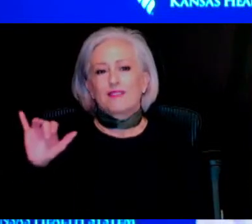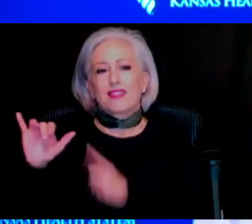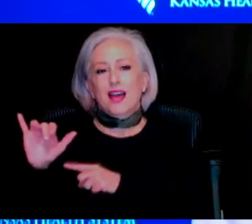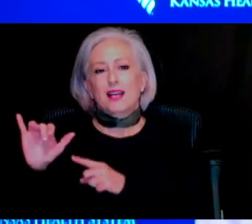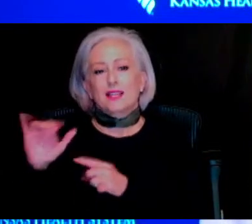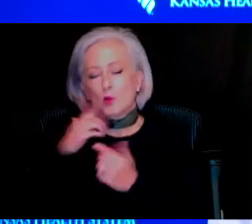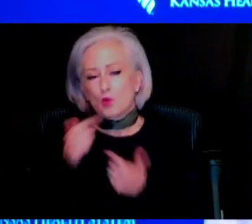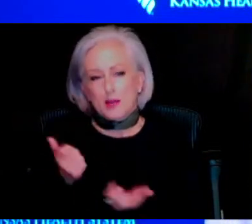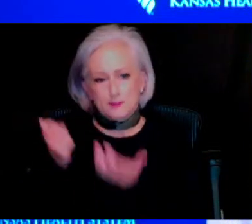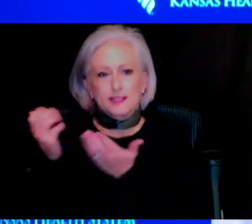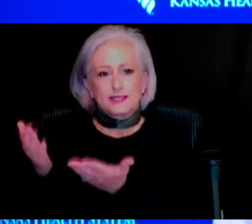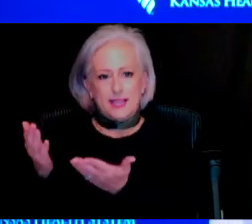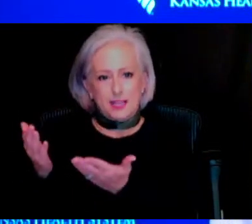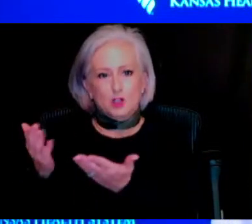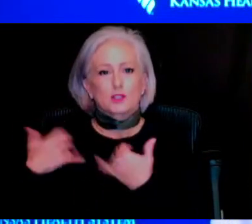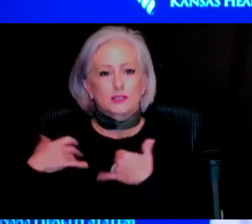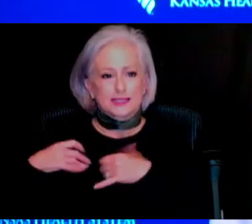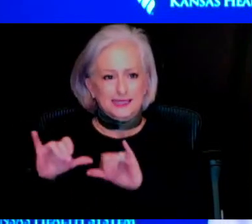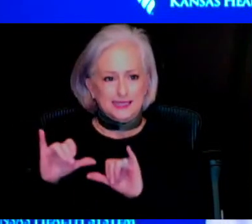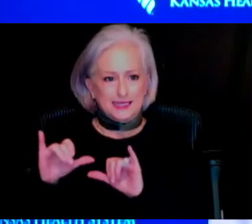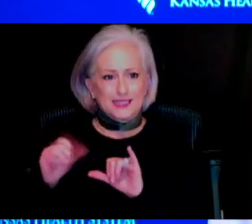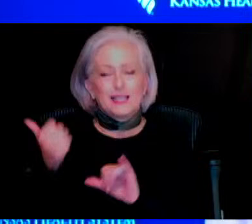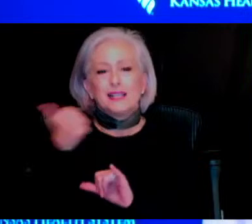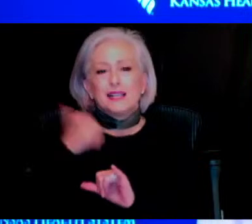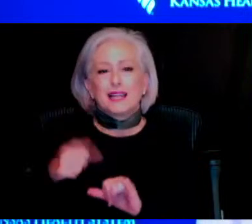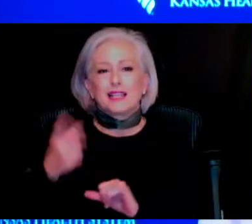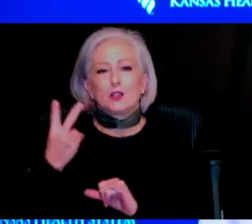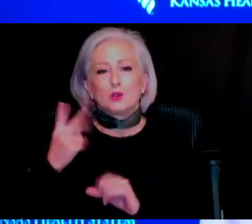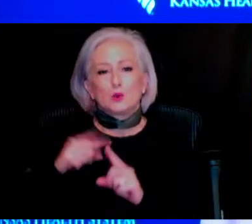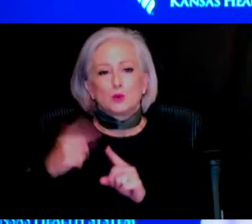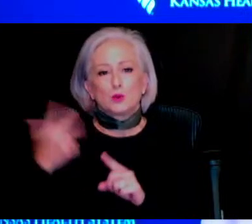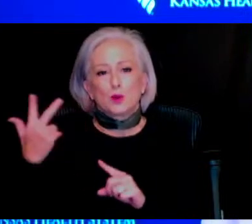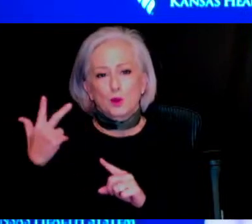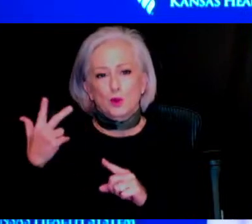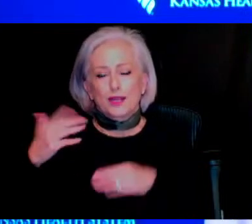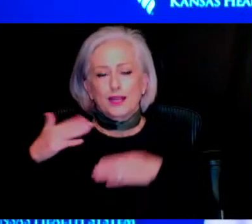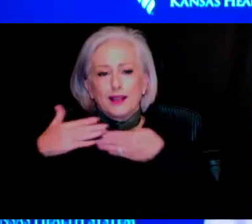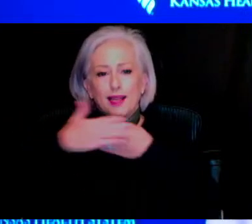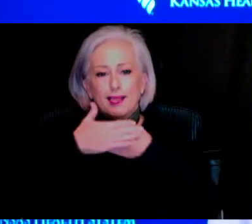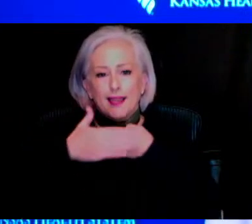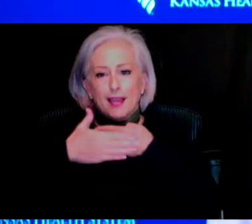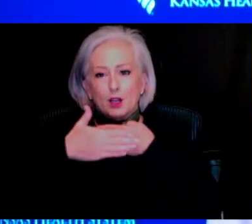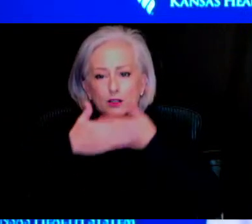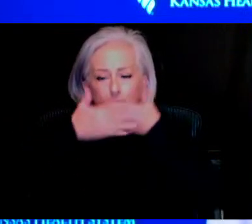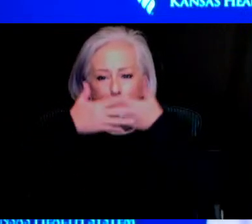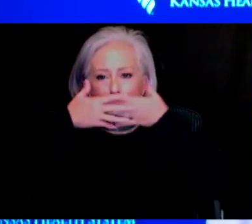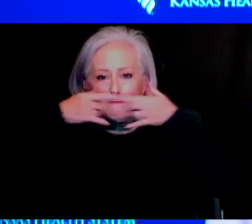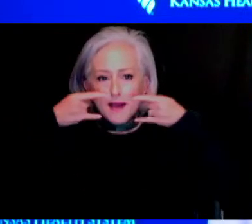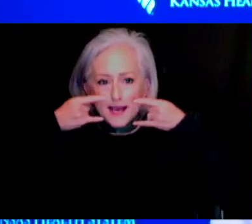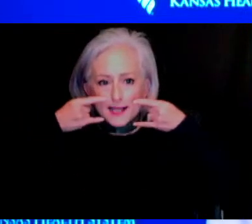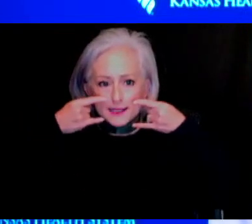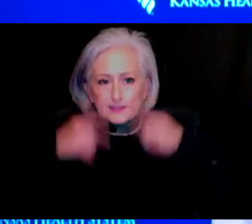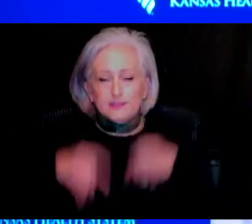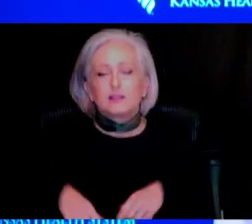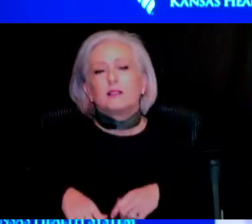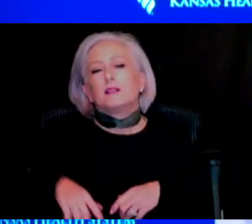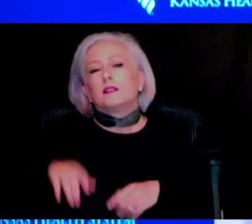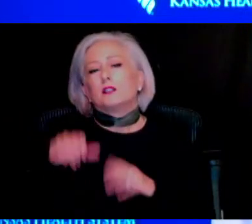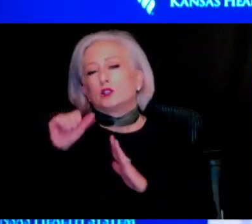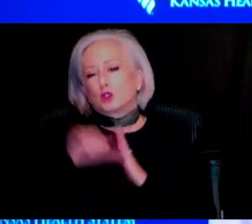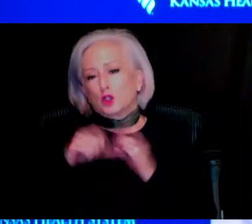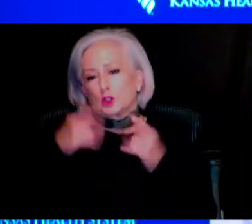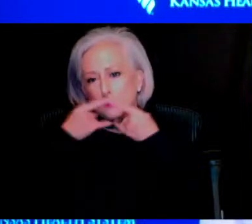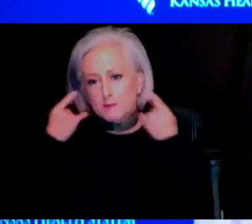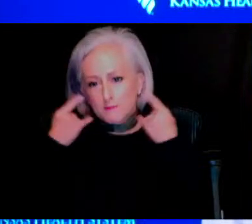is still, any 2 to 3 layer cloth mask or a surgical mask or an N95. Remember here, the fit is what is